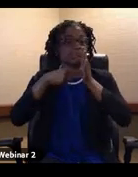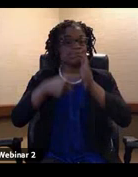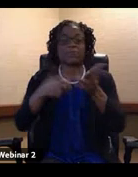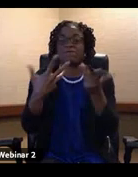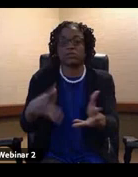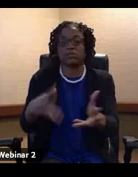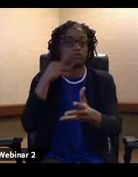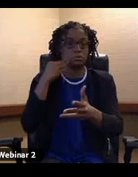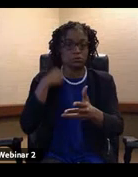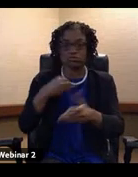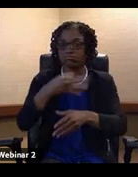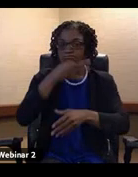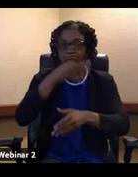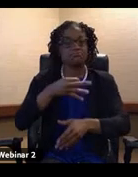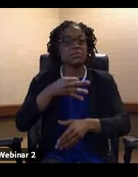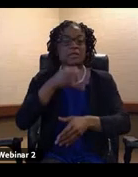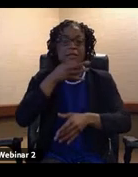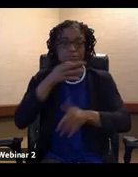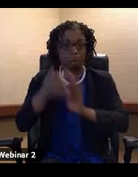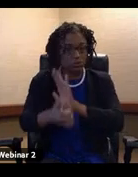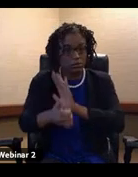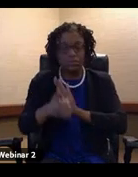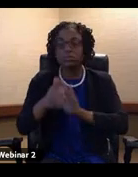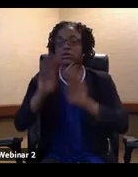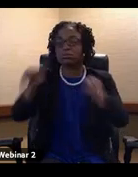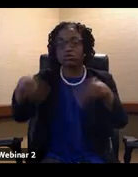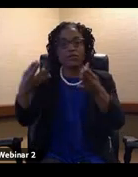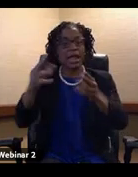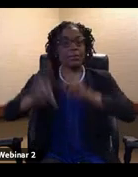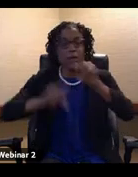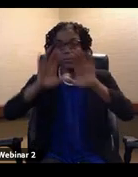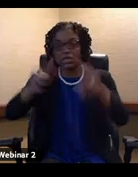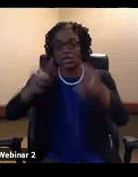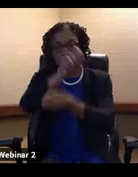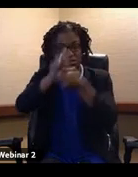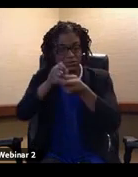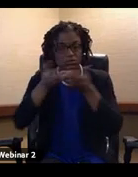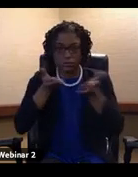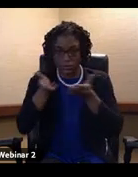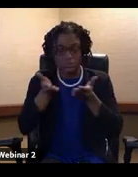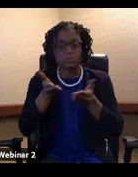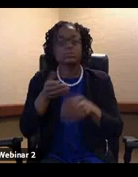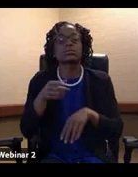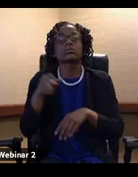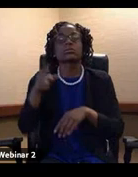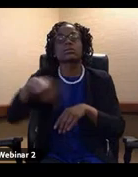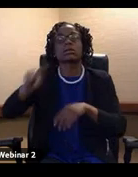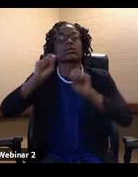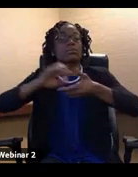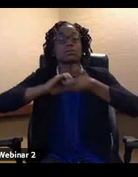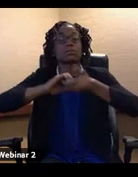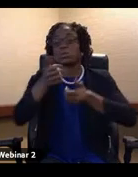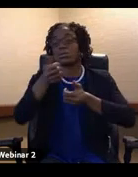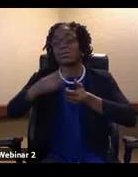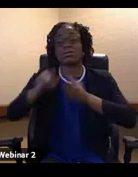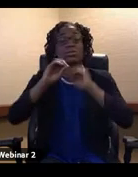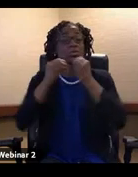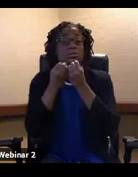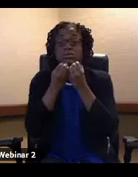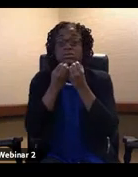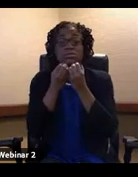demonstrated experience and expertise in providing population-specific services. They can partner with